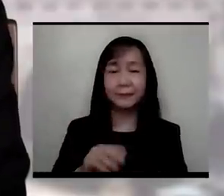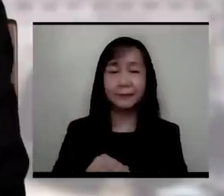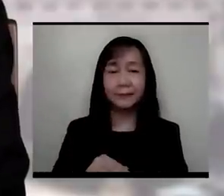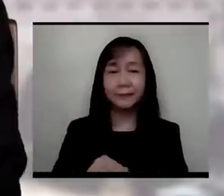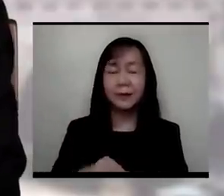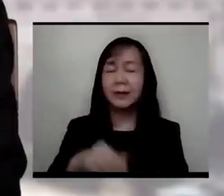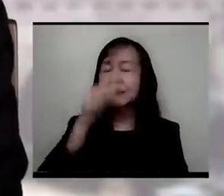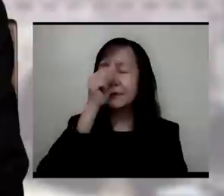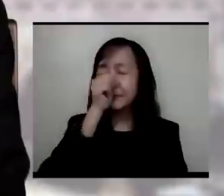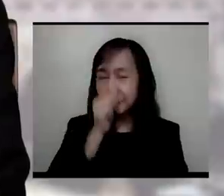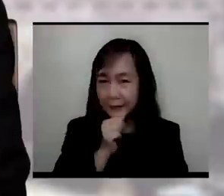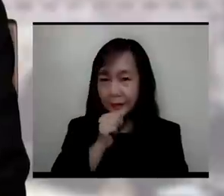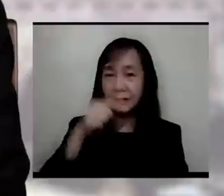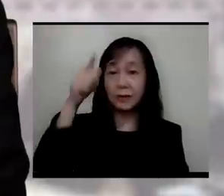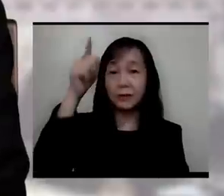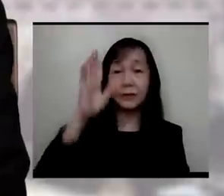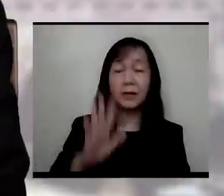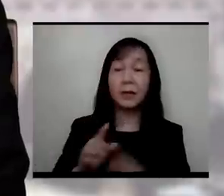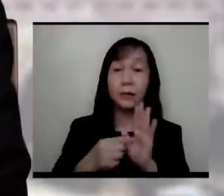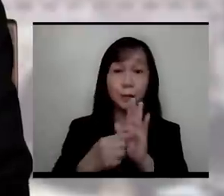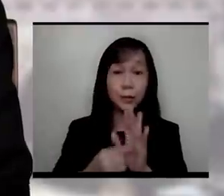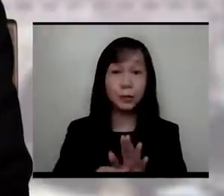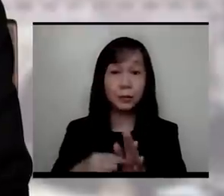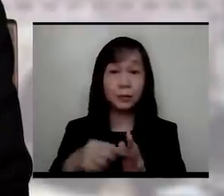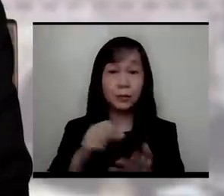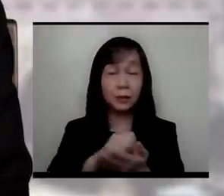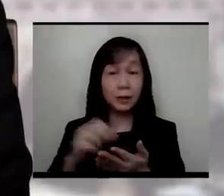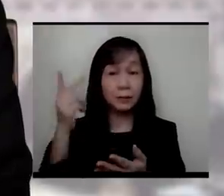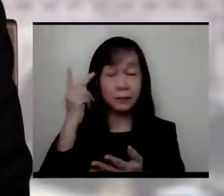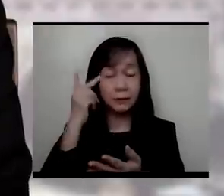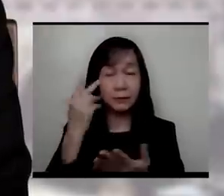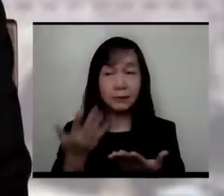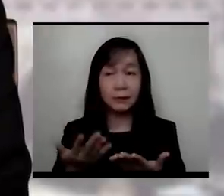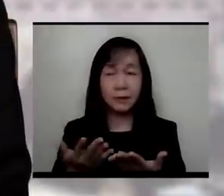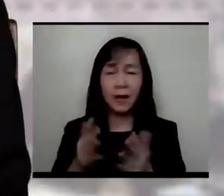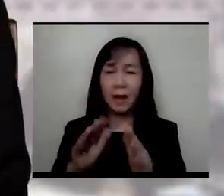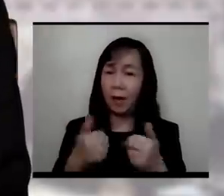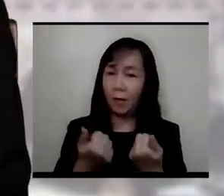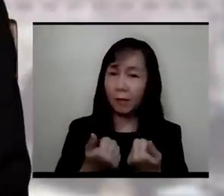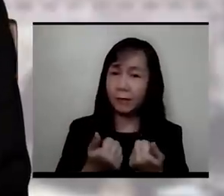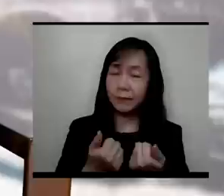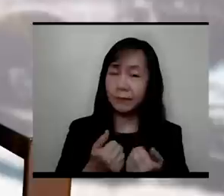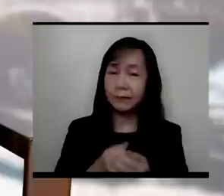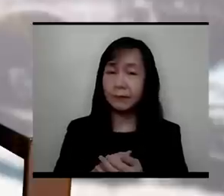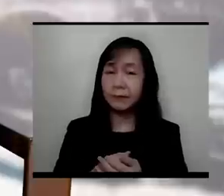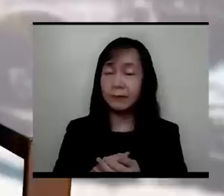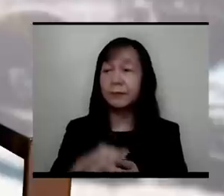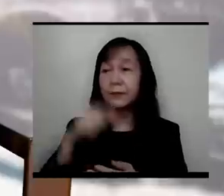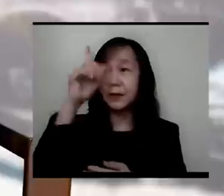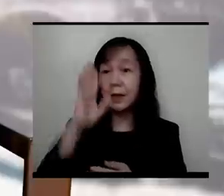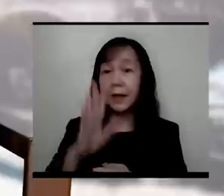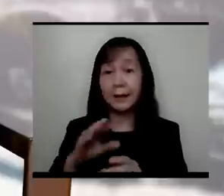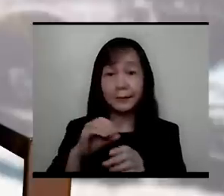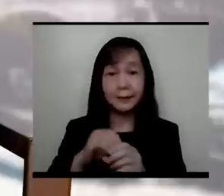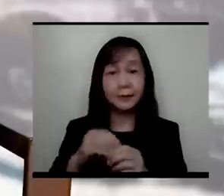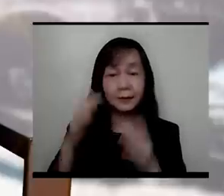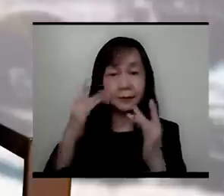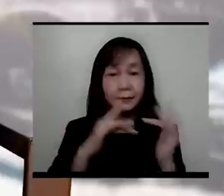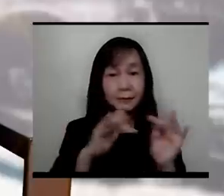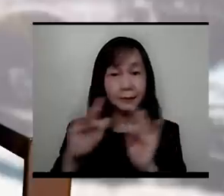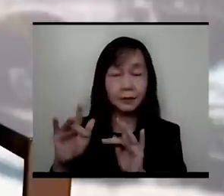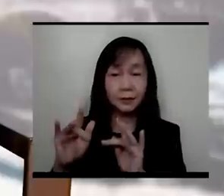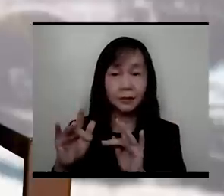The patience of God shown to him And how is it? God in his